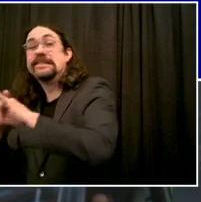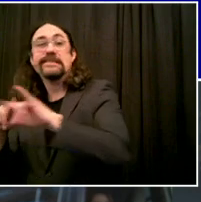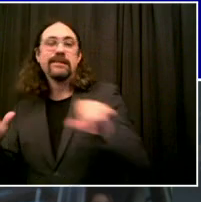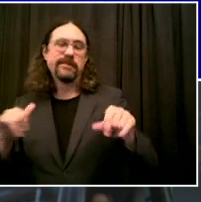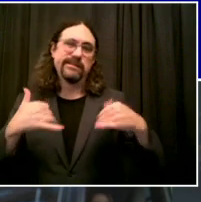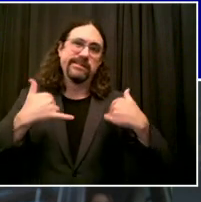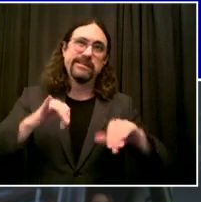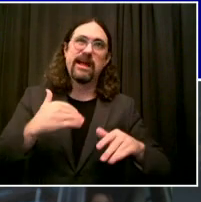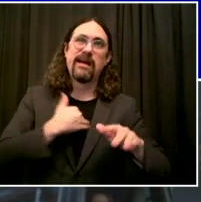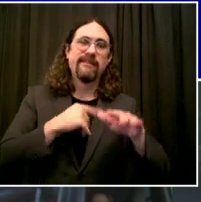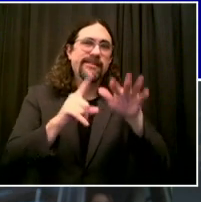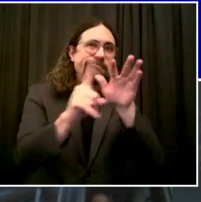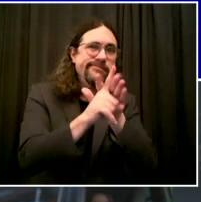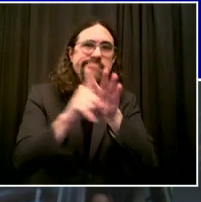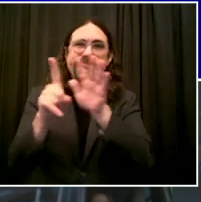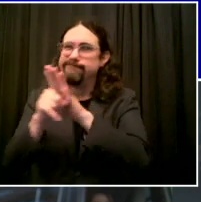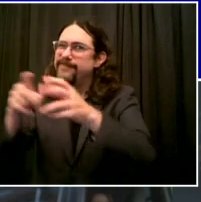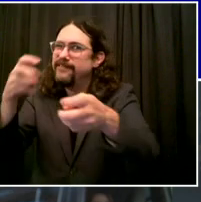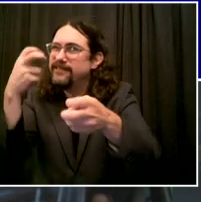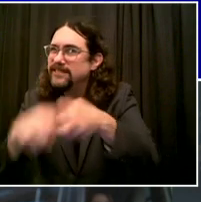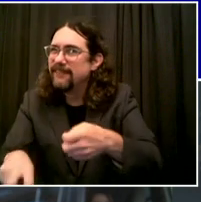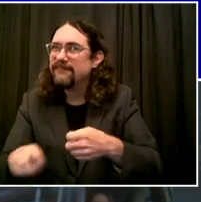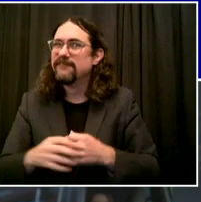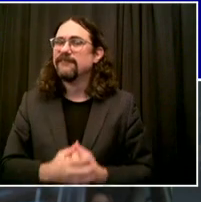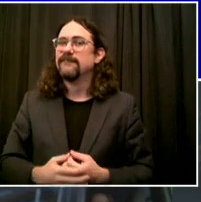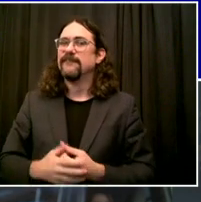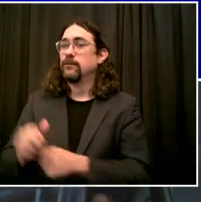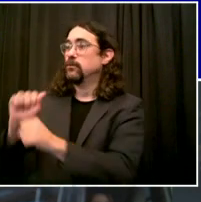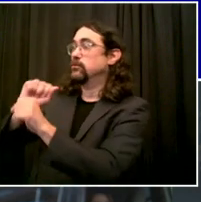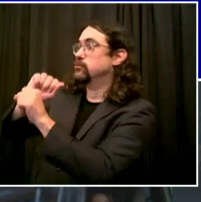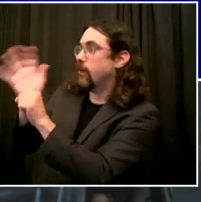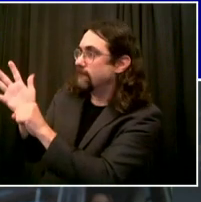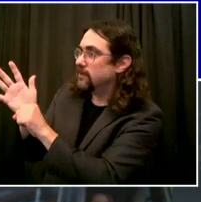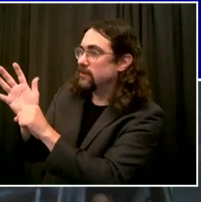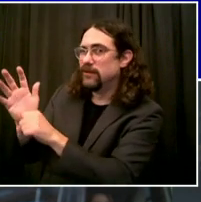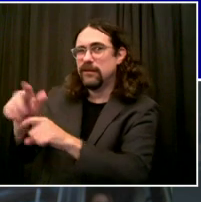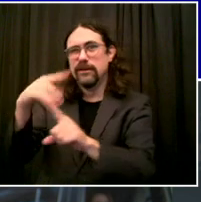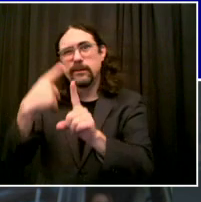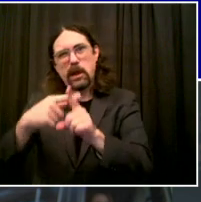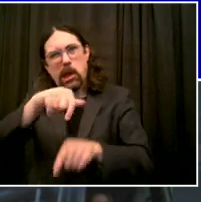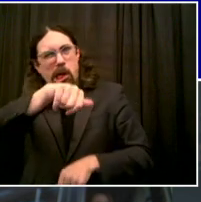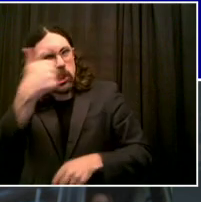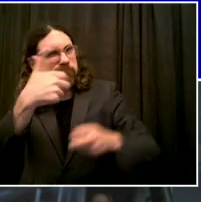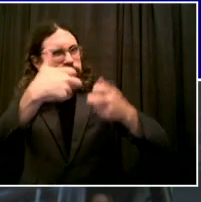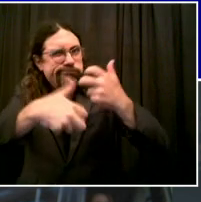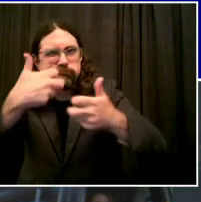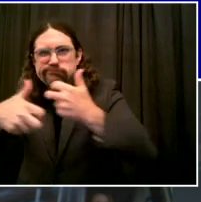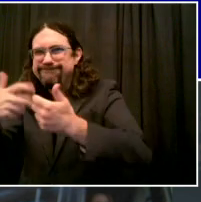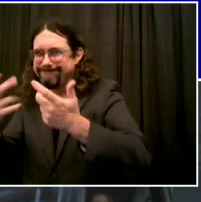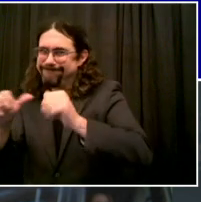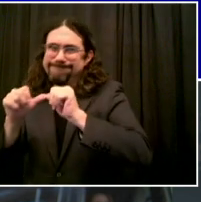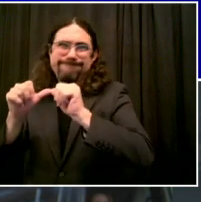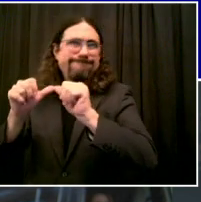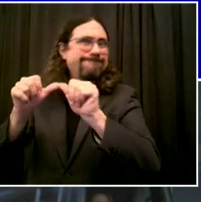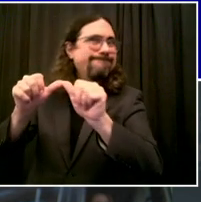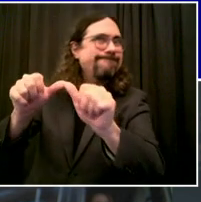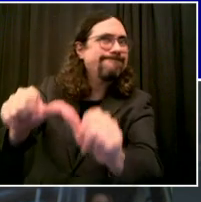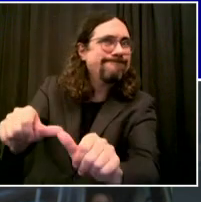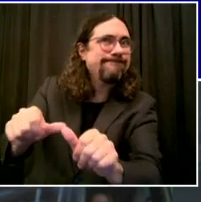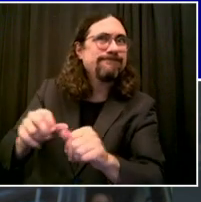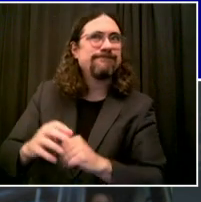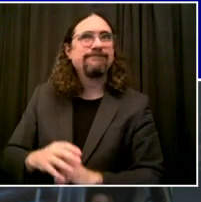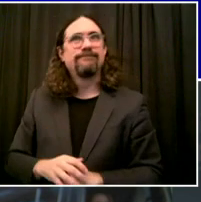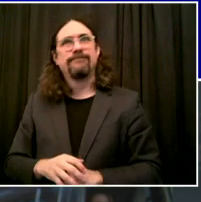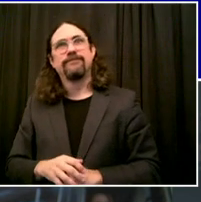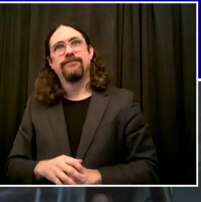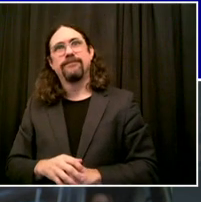So we know our families have been cooped up, young people have been cooped up, and we know that on beautiful summer